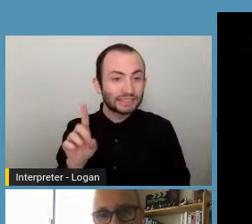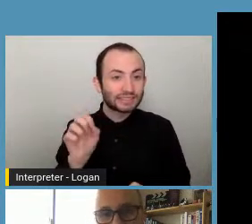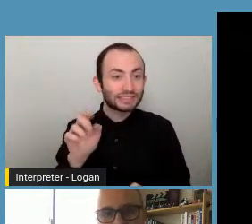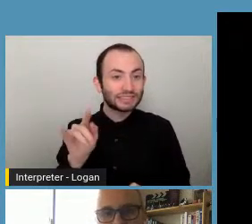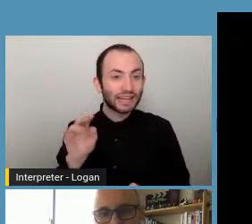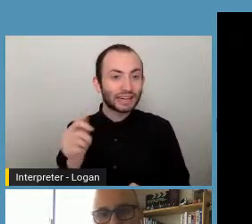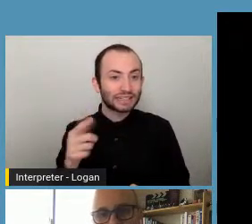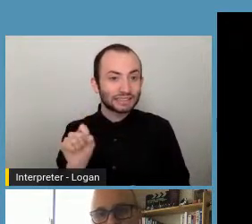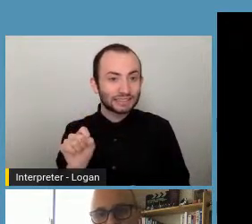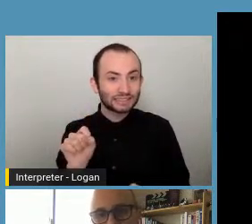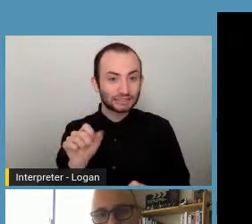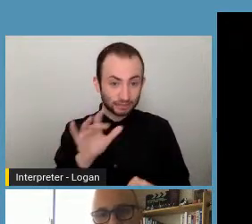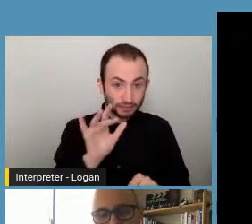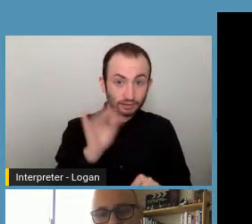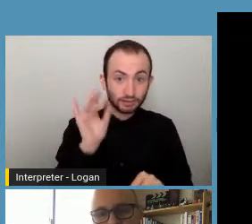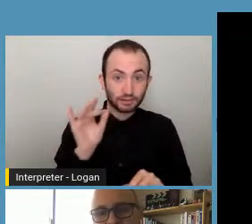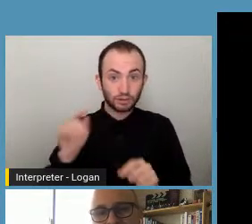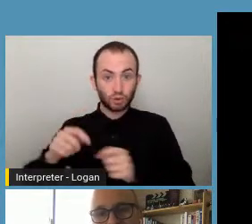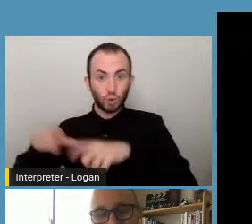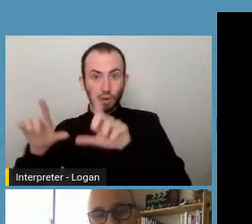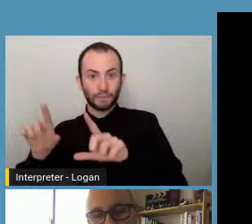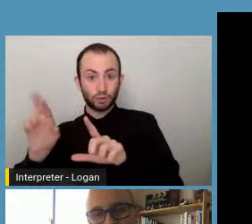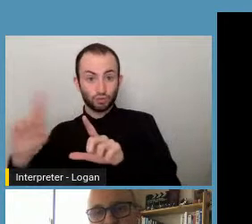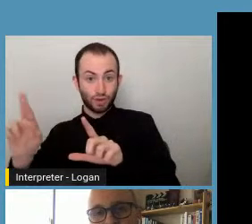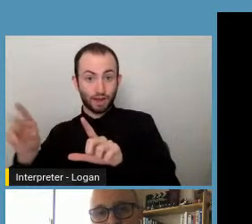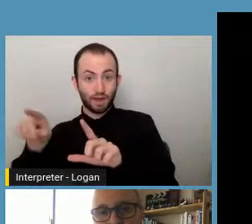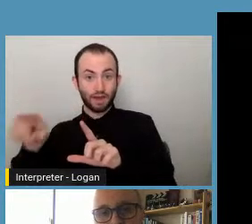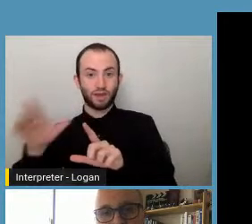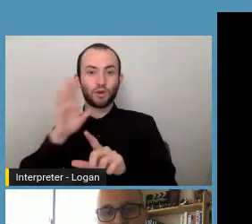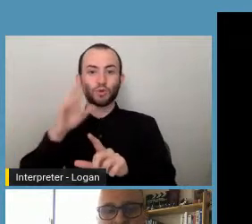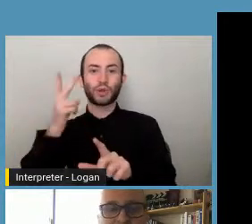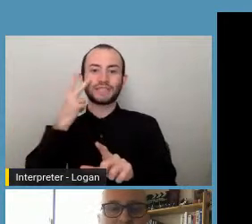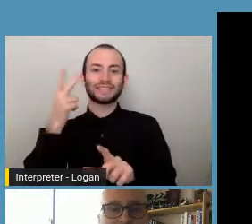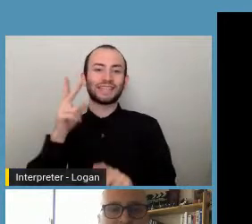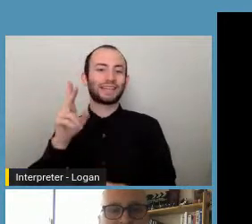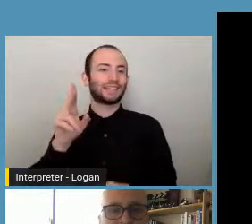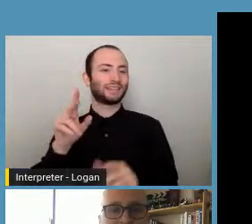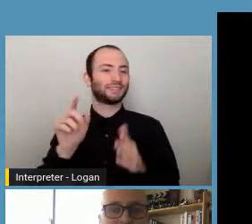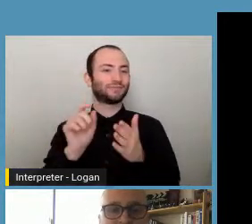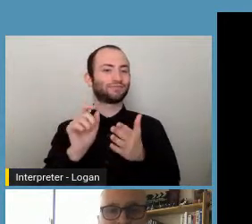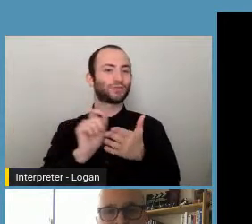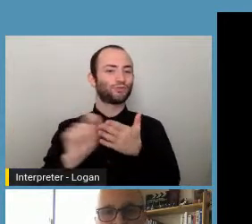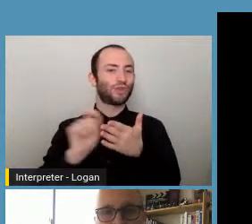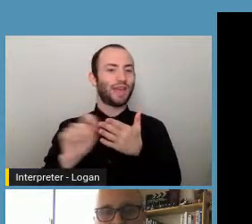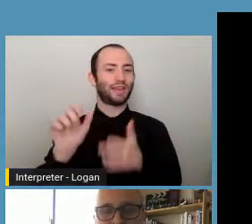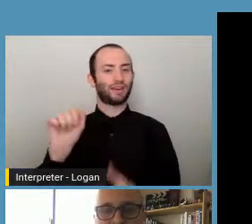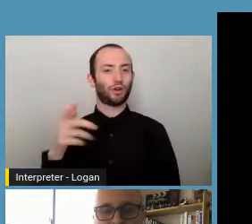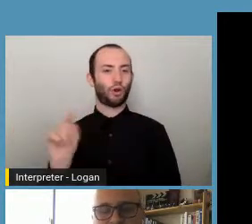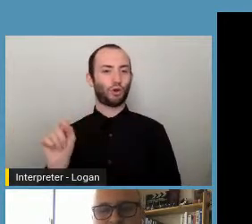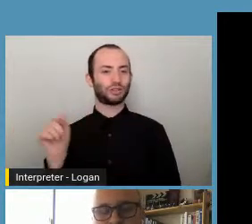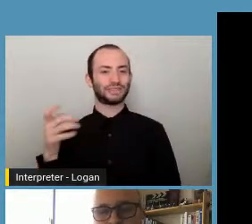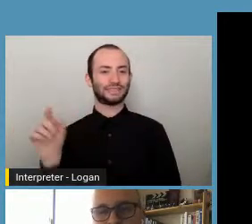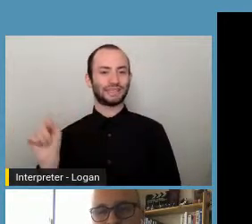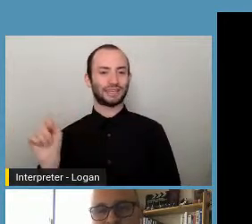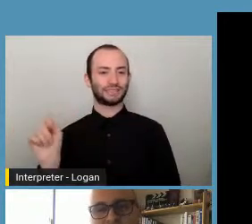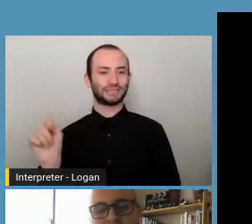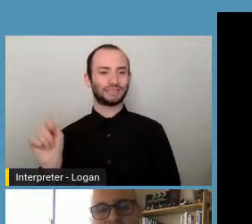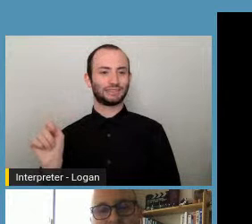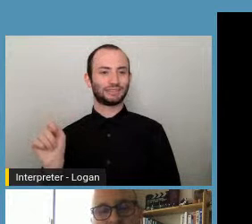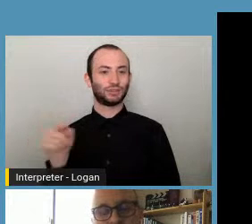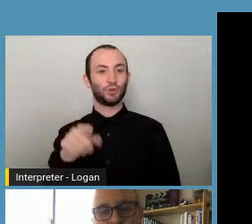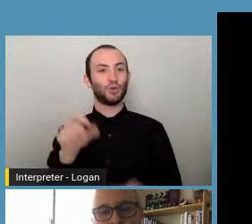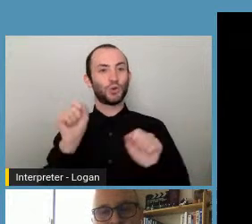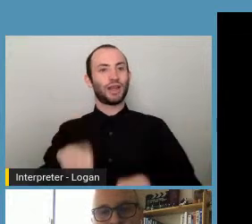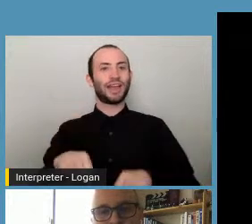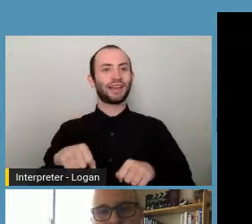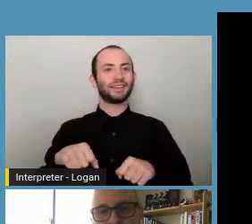that screen, you can see write alt text. That's where you would add the alt text to an image in what is effectively an image sharing